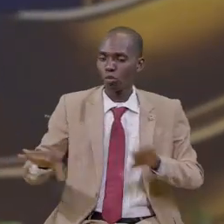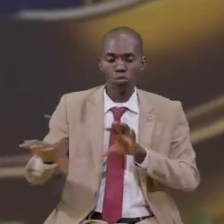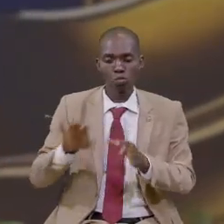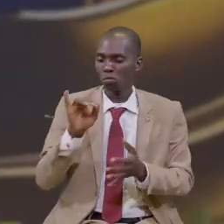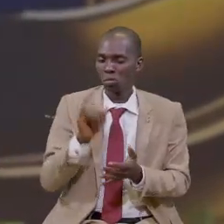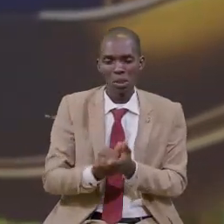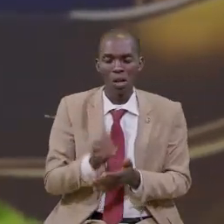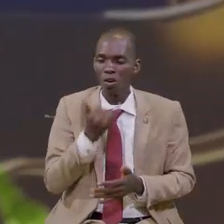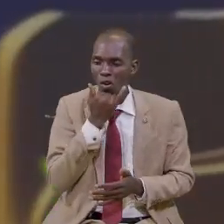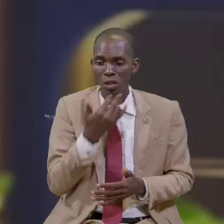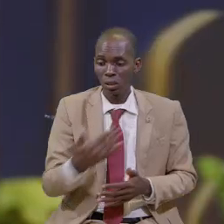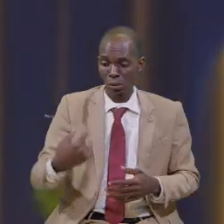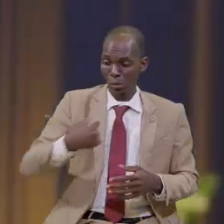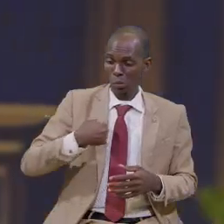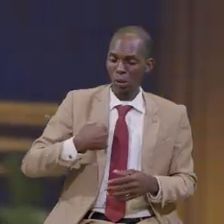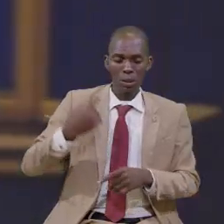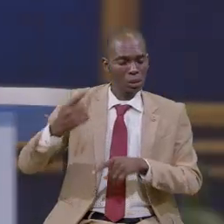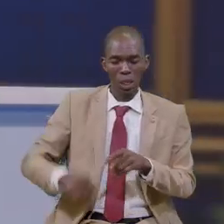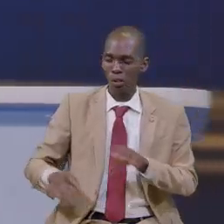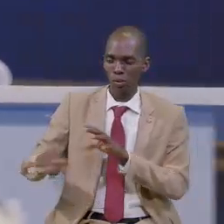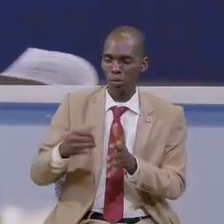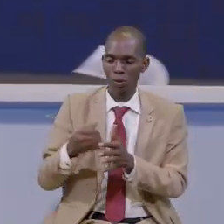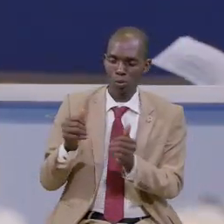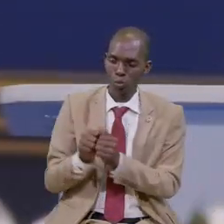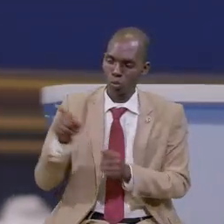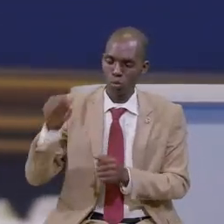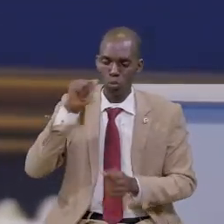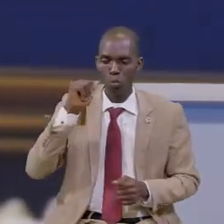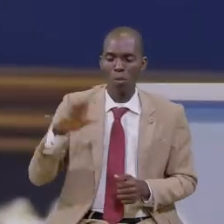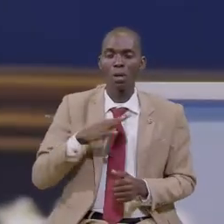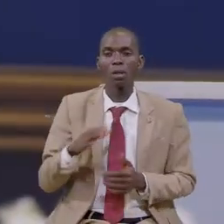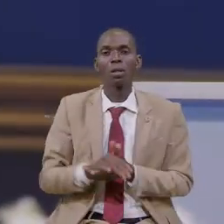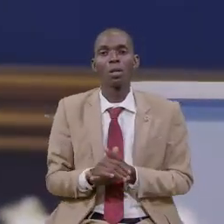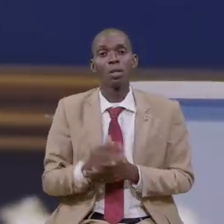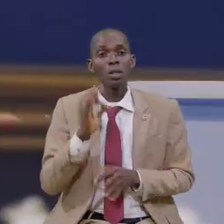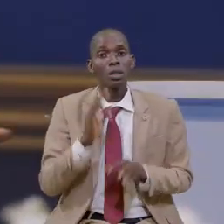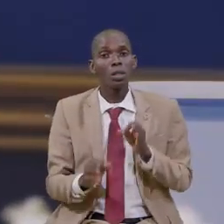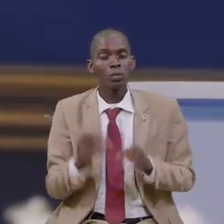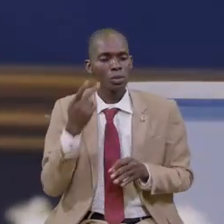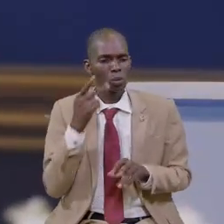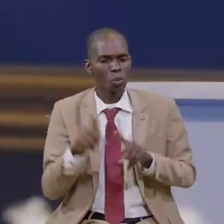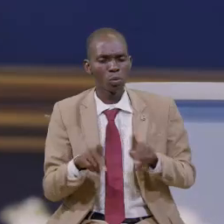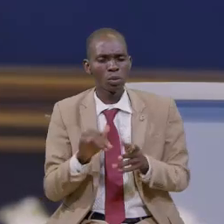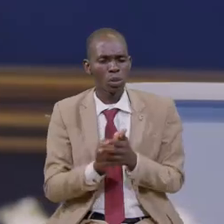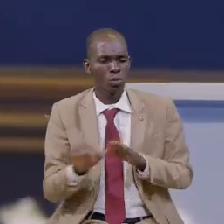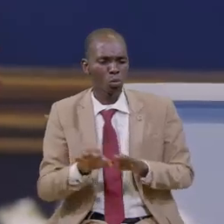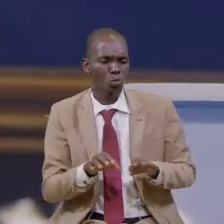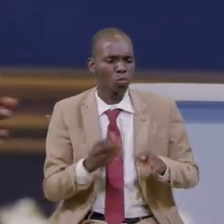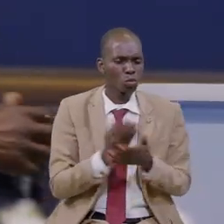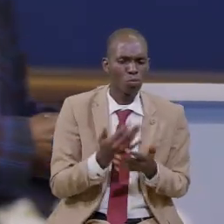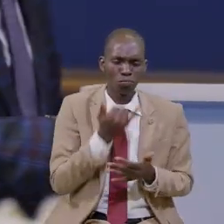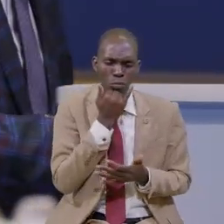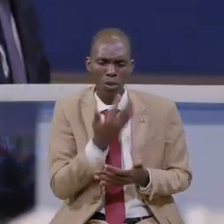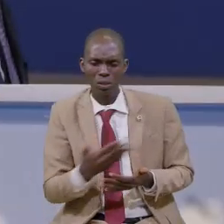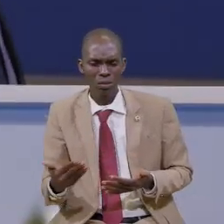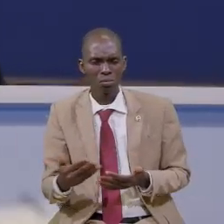not. If you find people who act like this, they're not dreamers. They don't have any dream. And they're